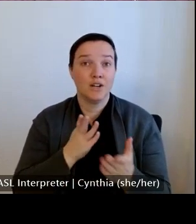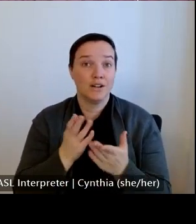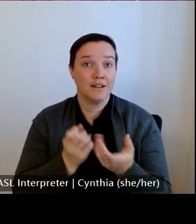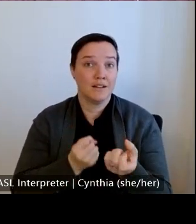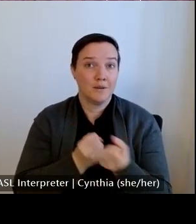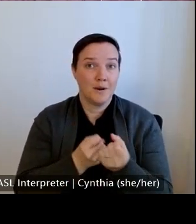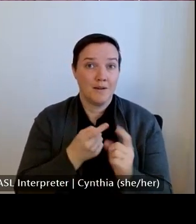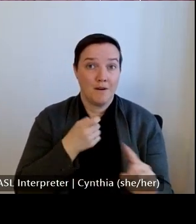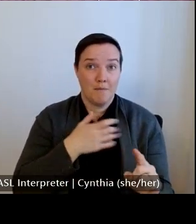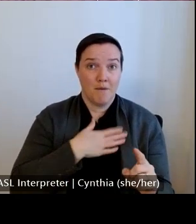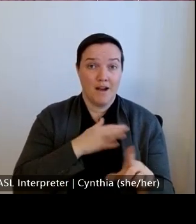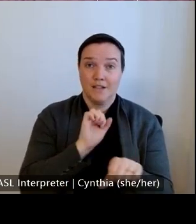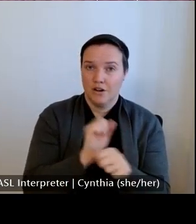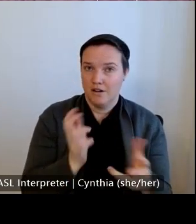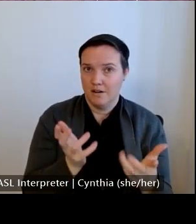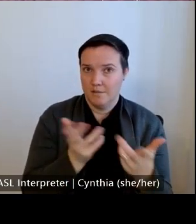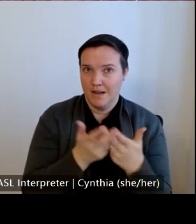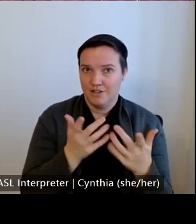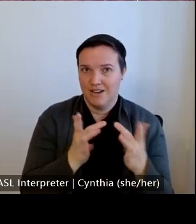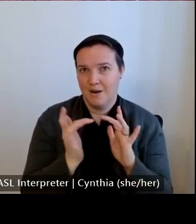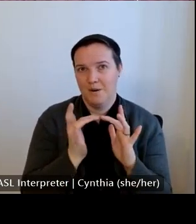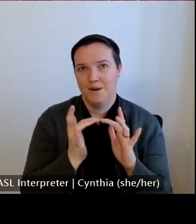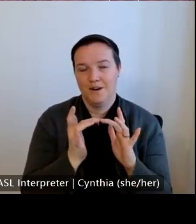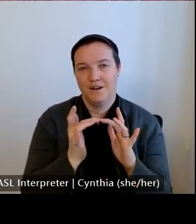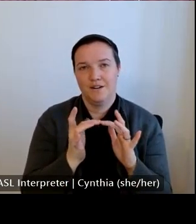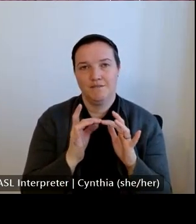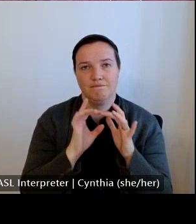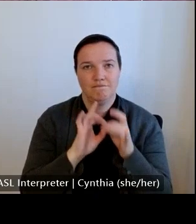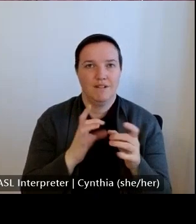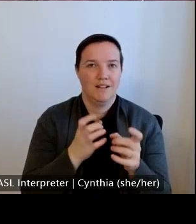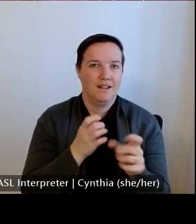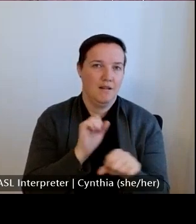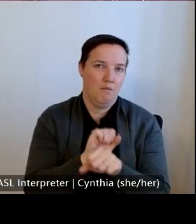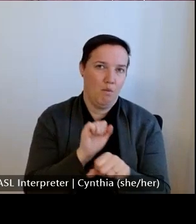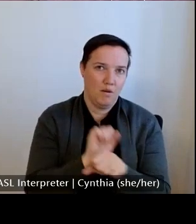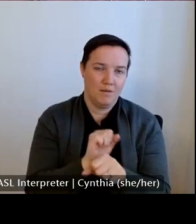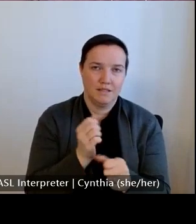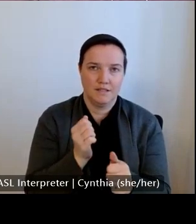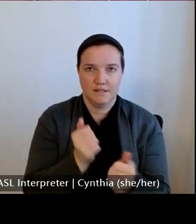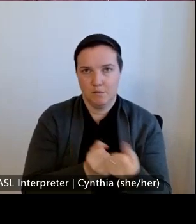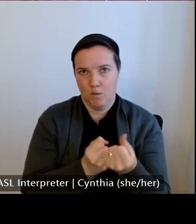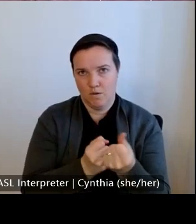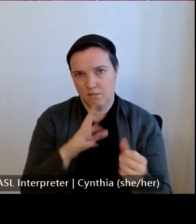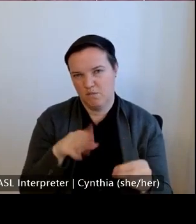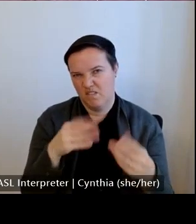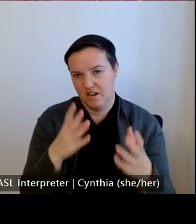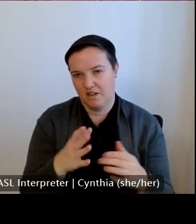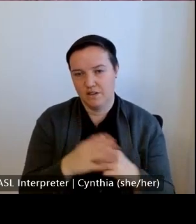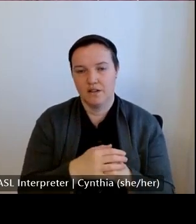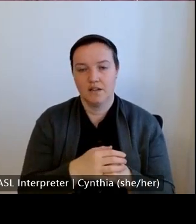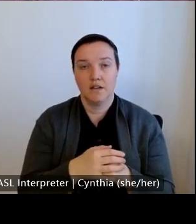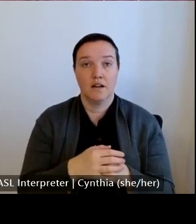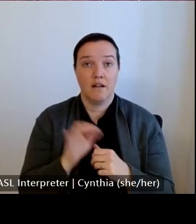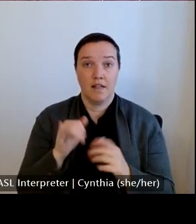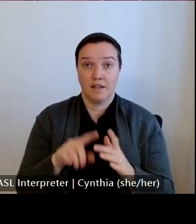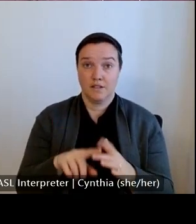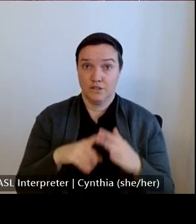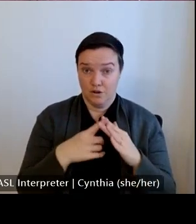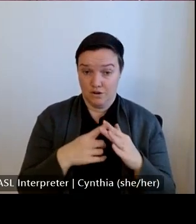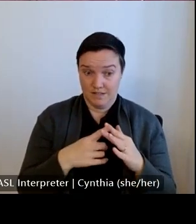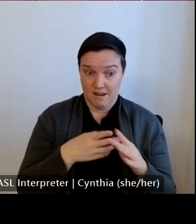Job Match network of employment supports providers. This phase begins when a job seeker starts